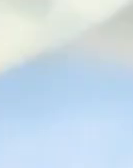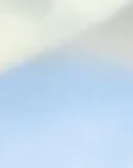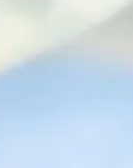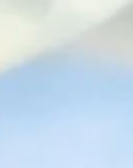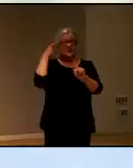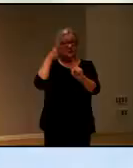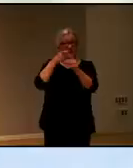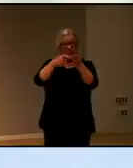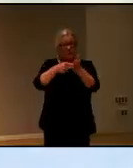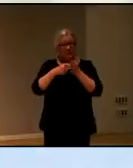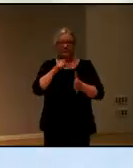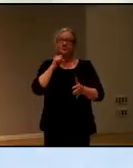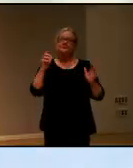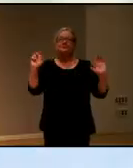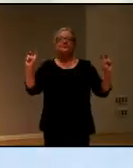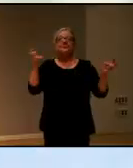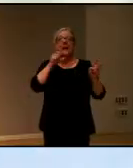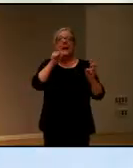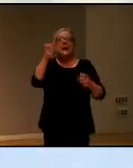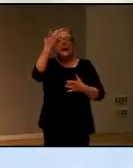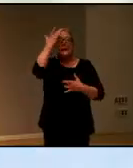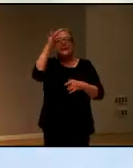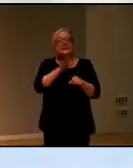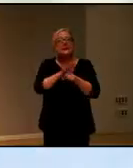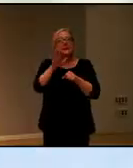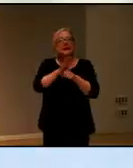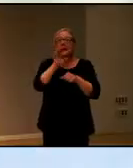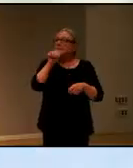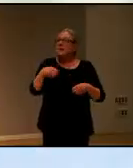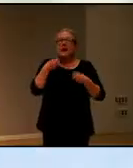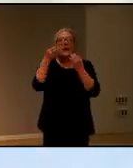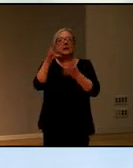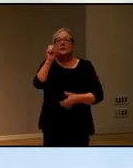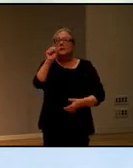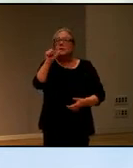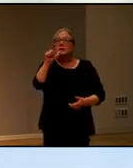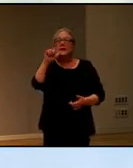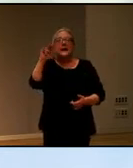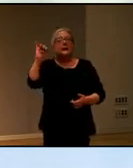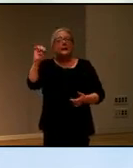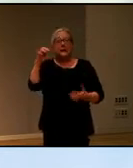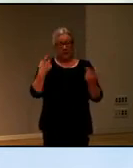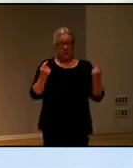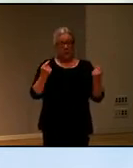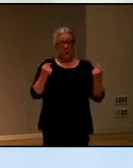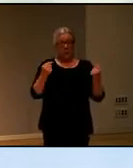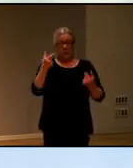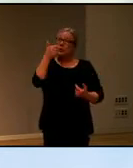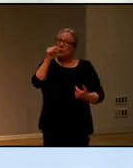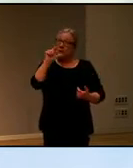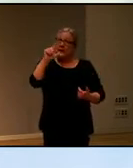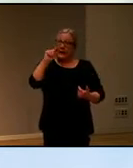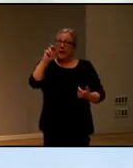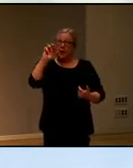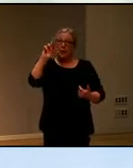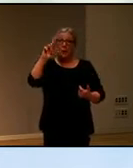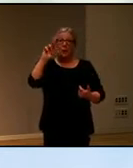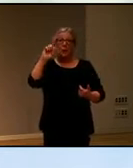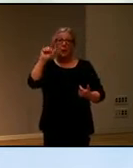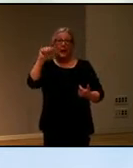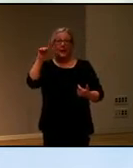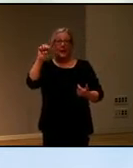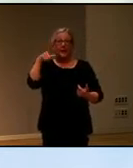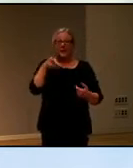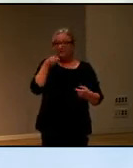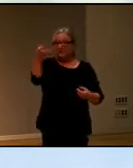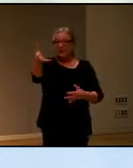and were sick enough, essentially, then you didn't get intravenous saline, and we actually handed out Gatorade to patients. Now just